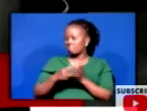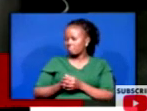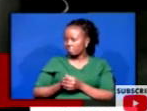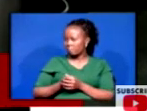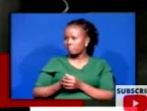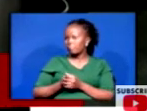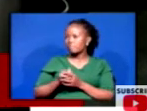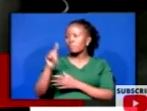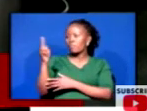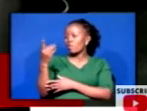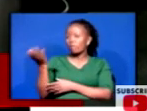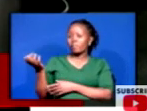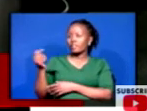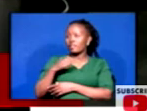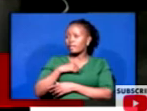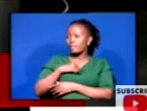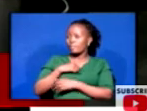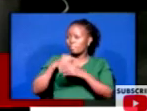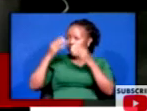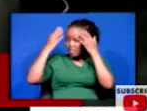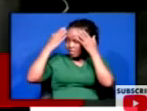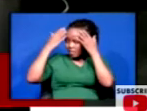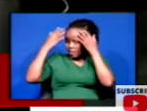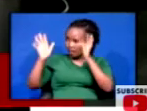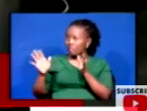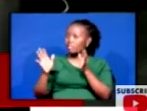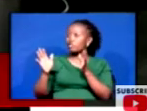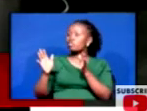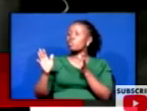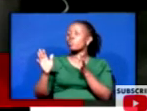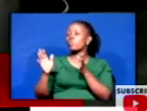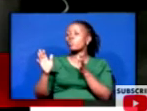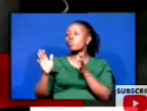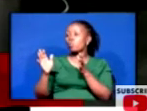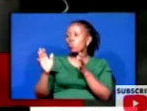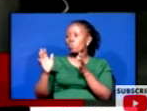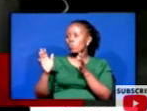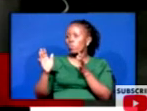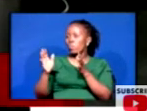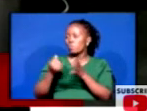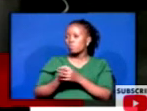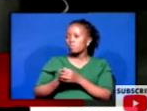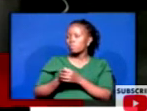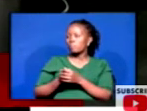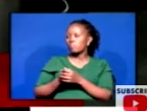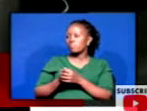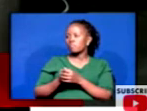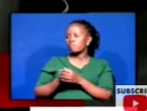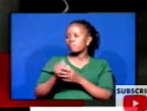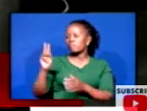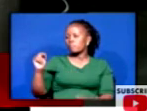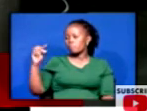At first, I didn't know, and I don't know if it is prudent to mention names here. I didn't know that that Ngatia would be